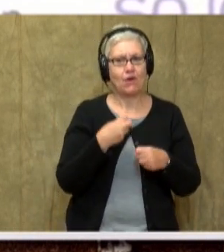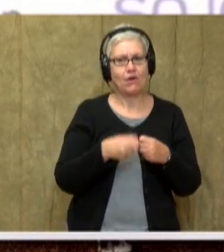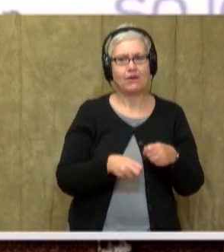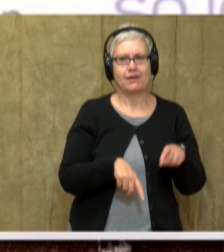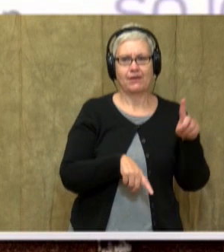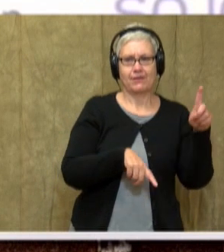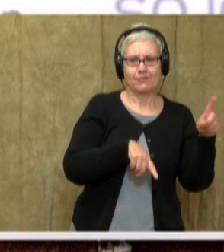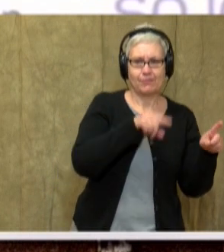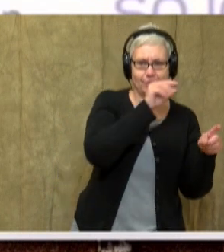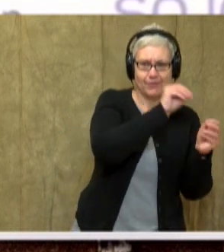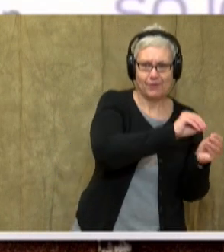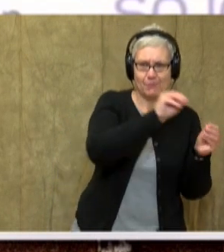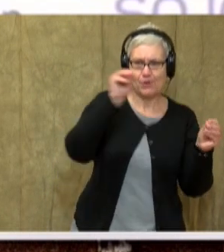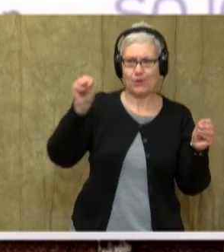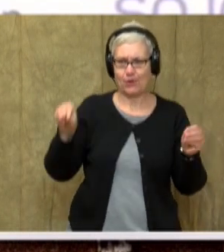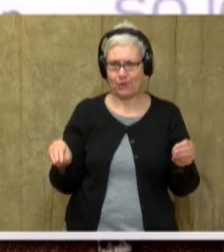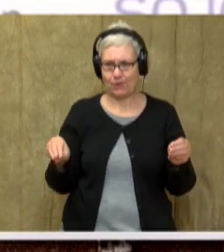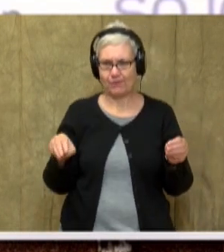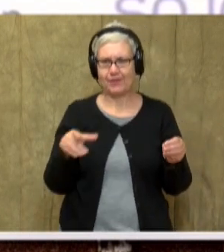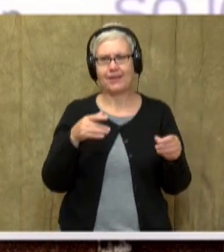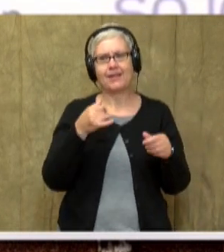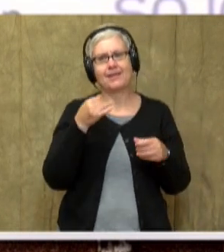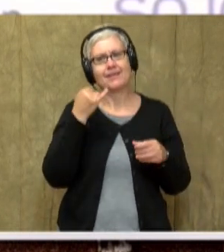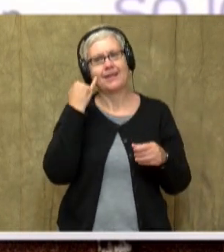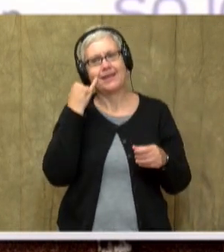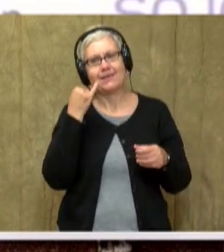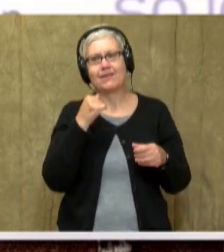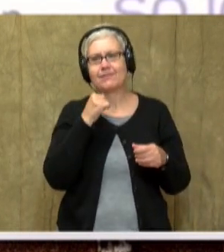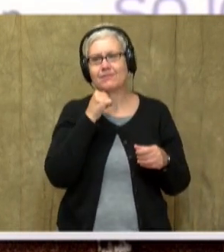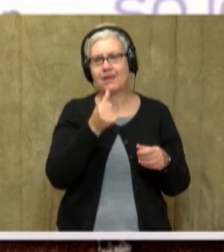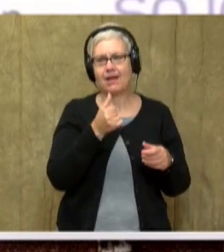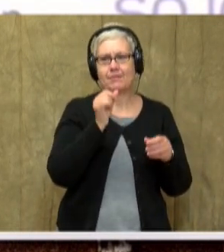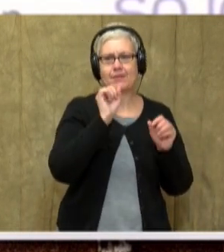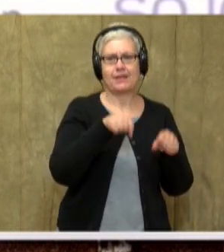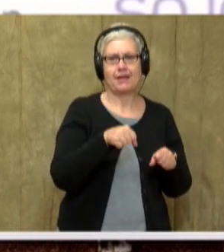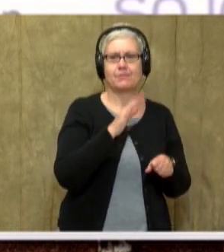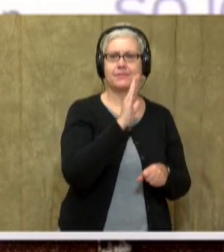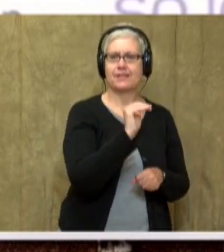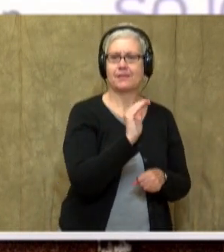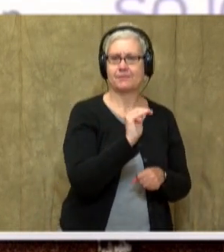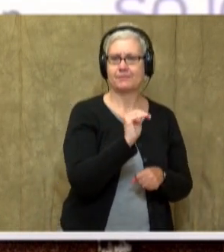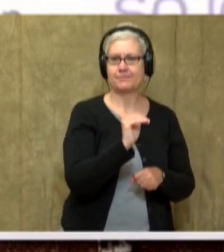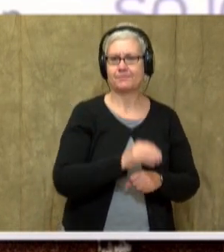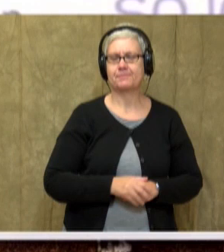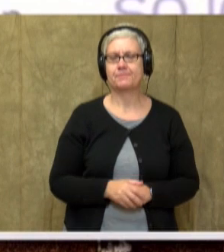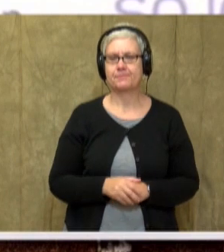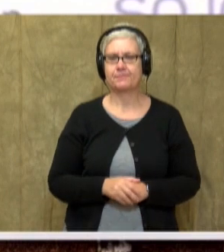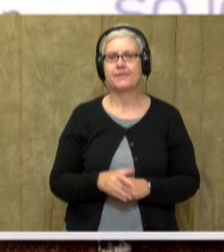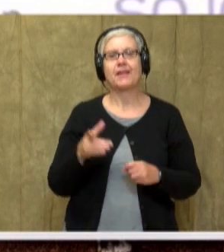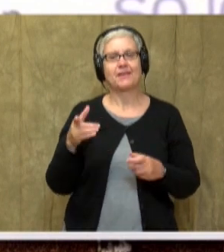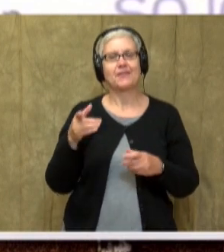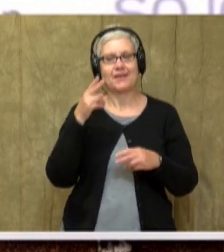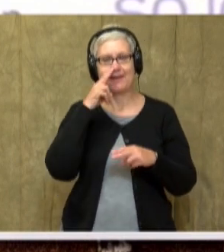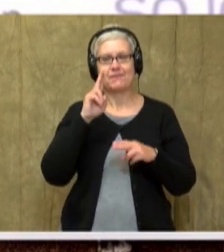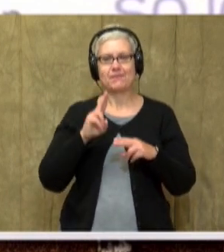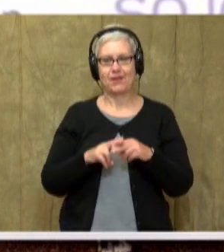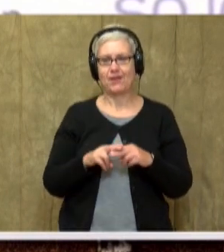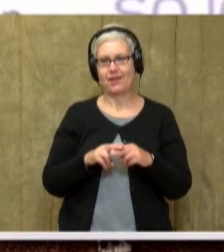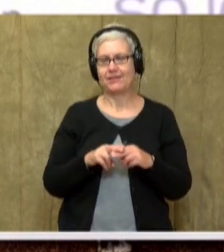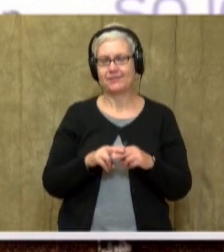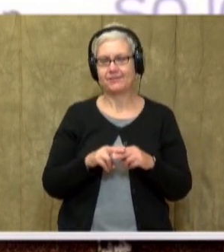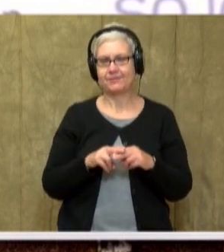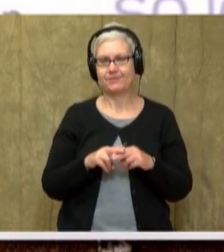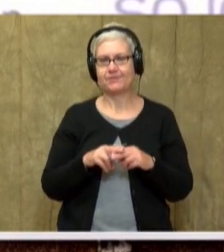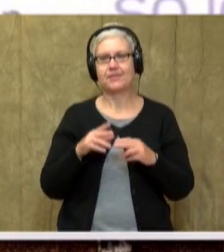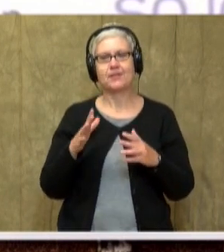able to say goodbye. So we're going to talk about that as we go through this today. And I'm sure many of you all will have fun with that one because we love